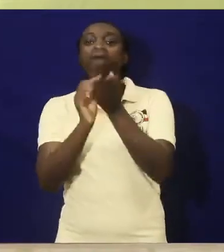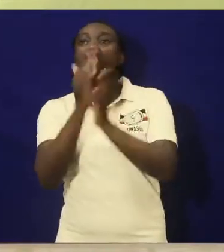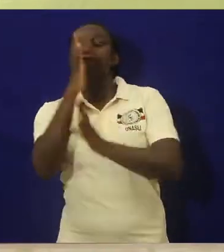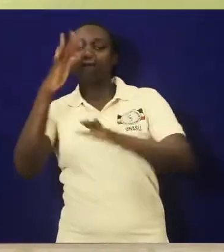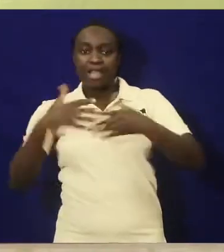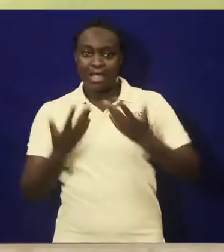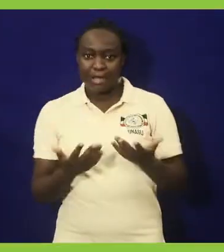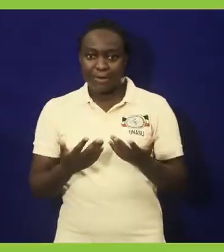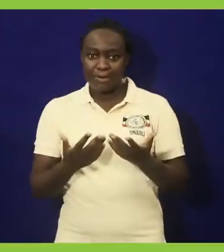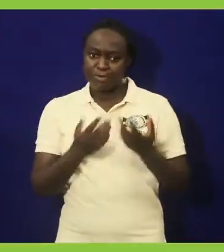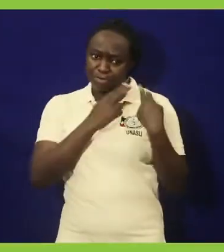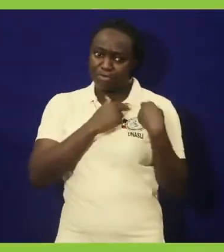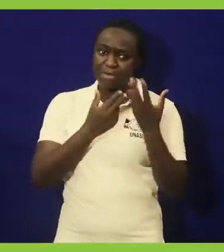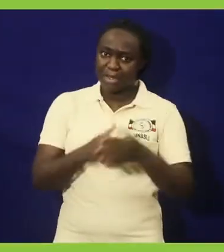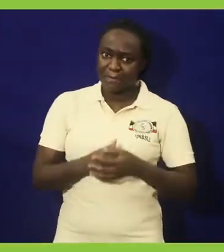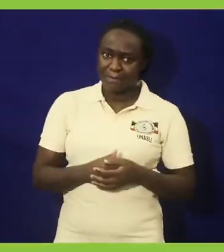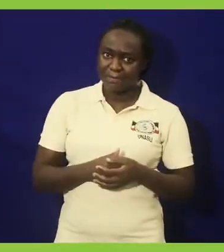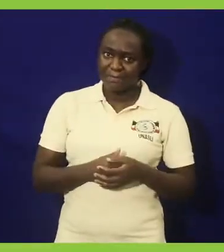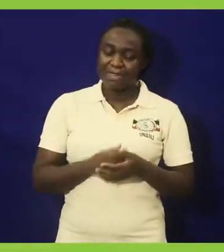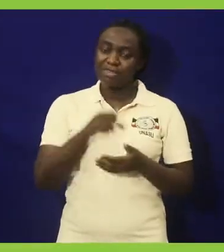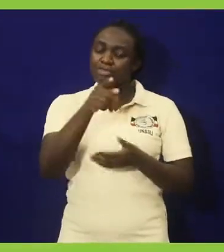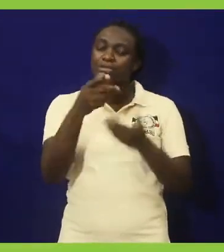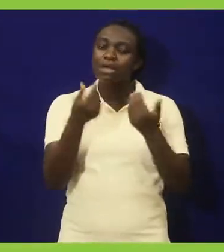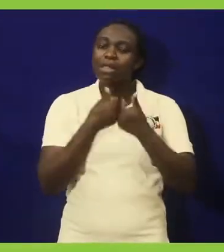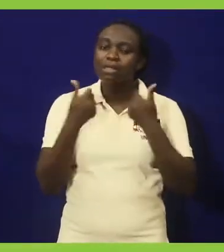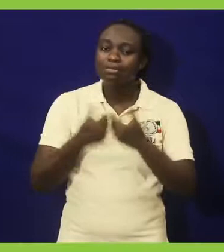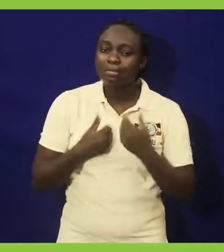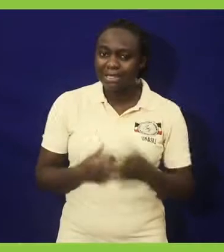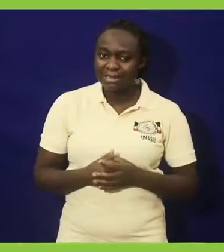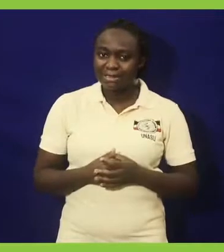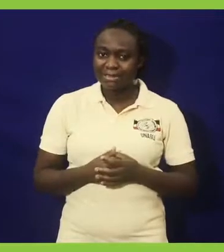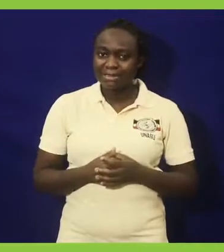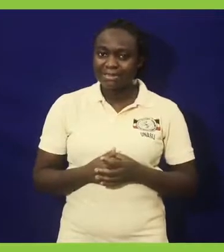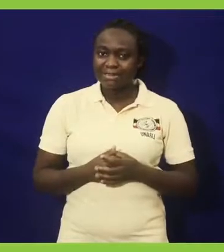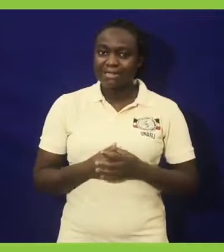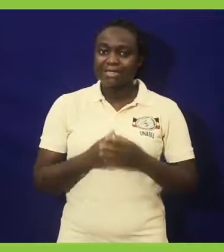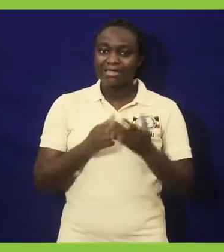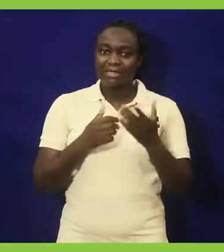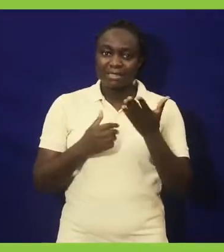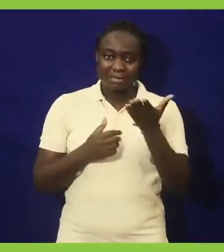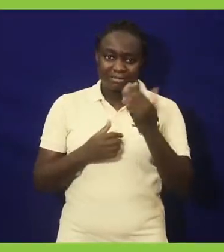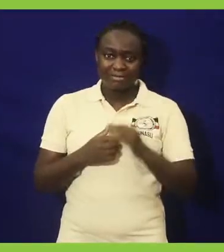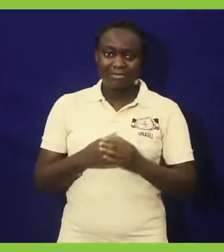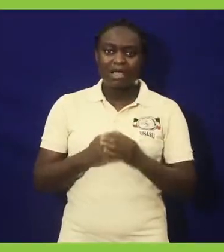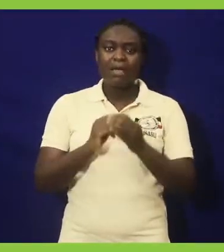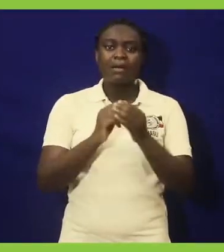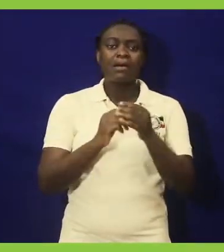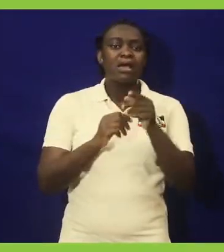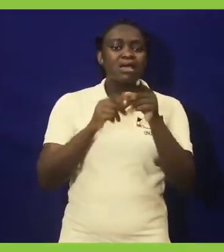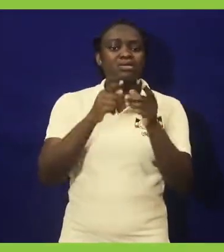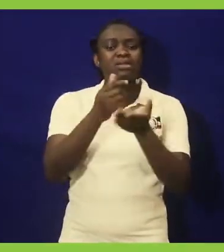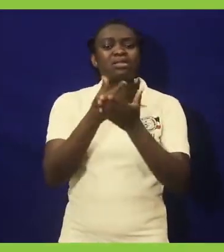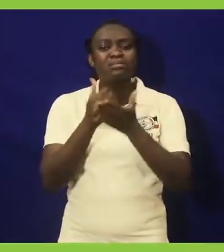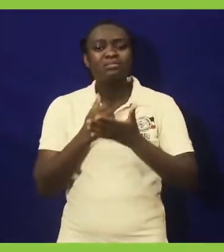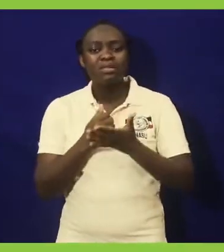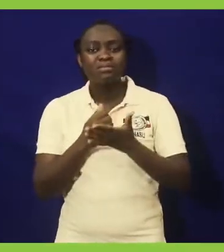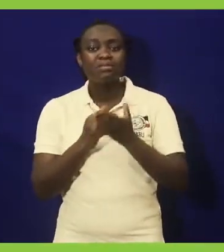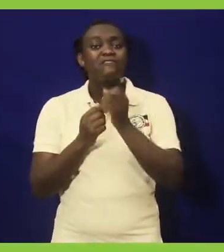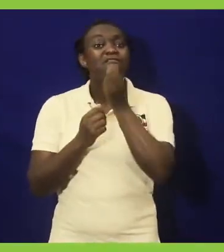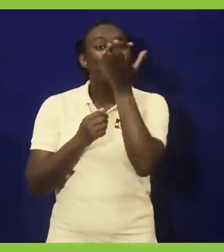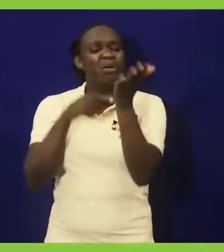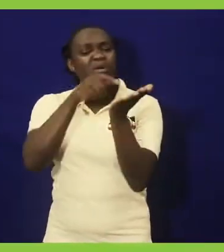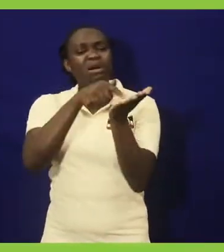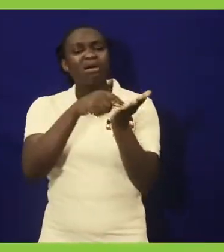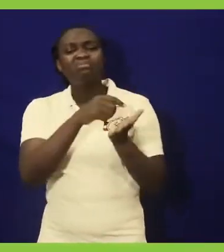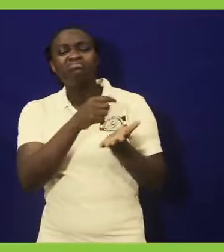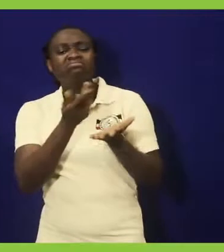Now, can you briefly explain the uses of plants to people, the uses of